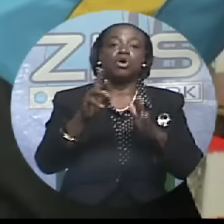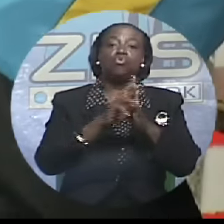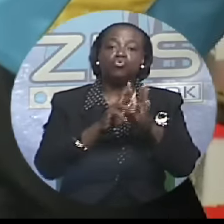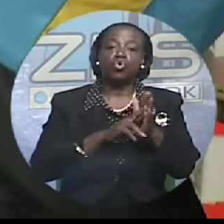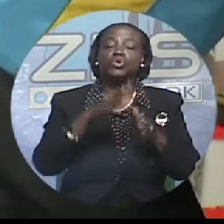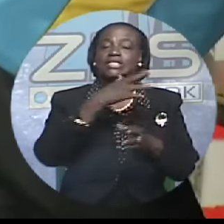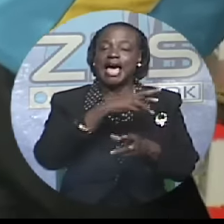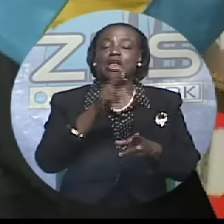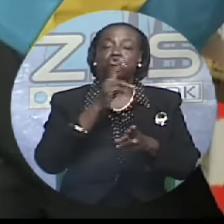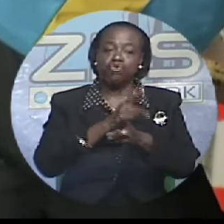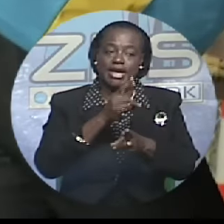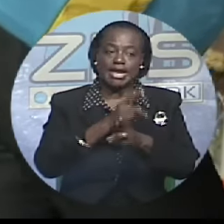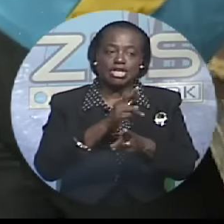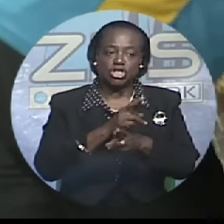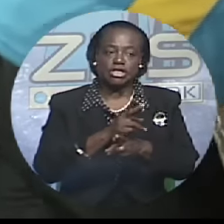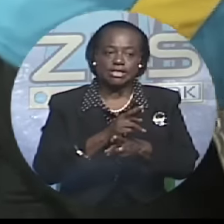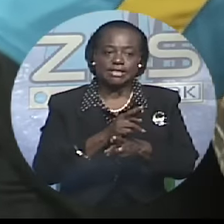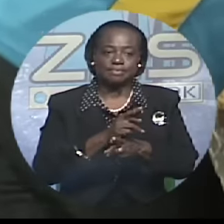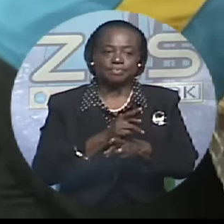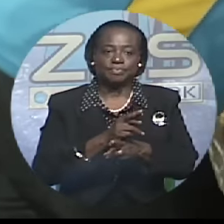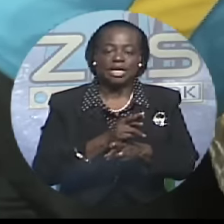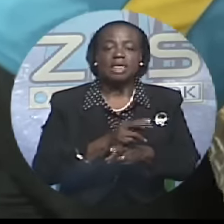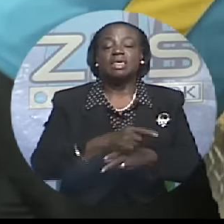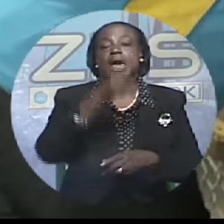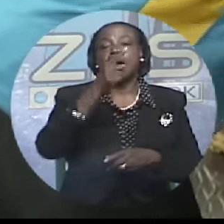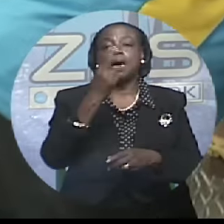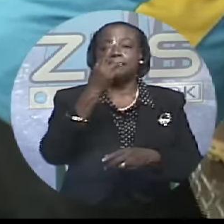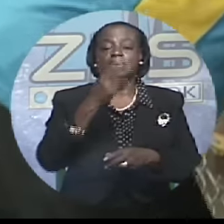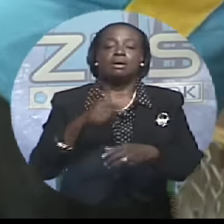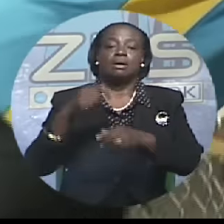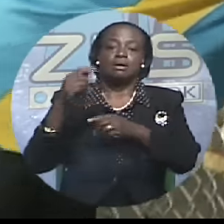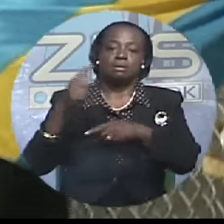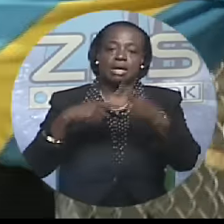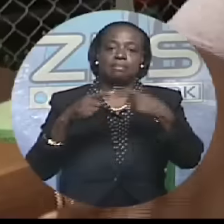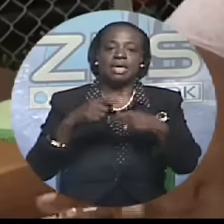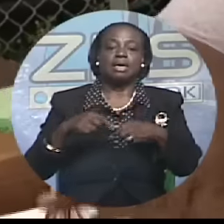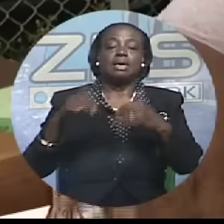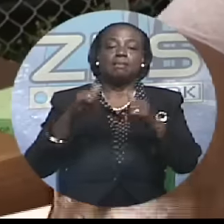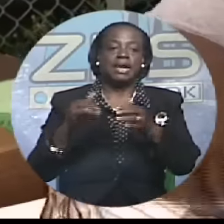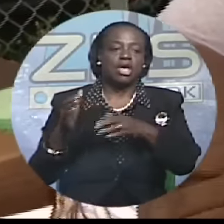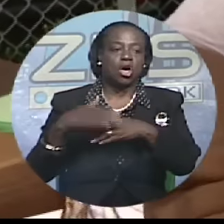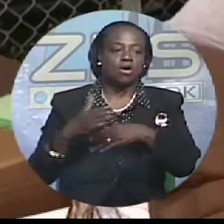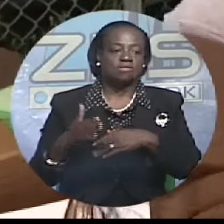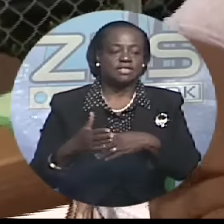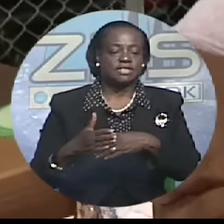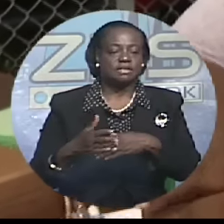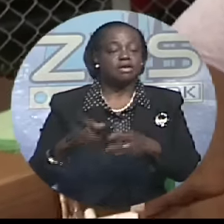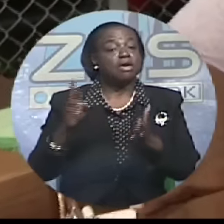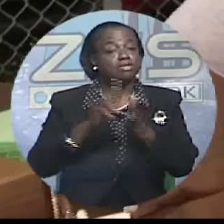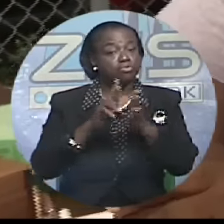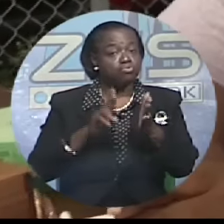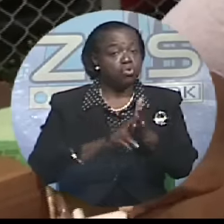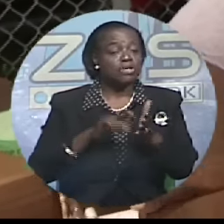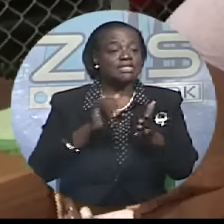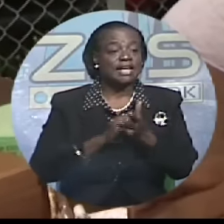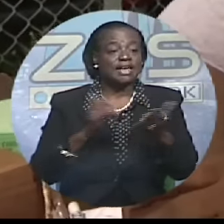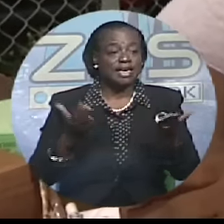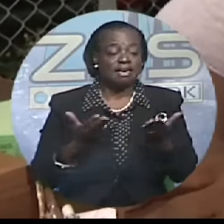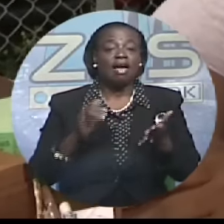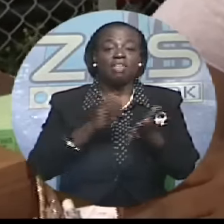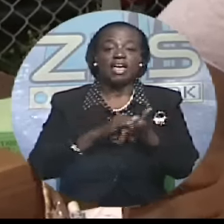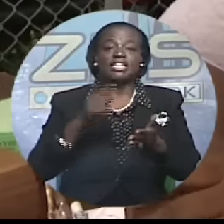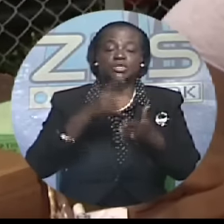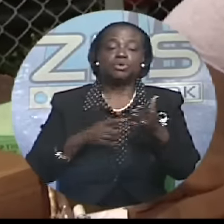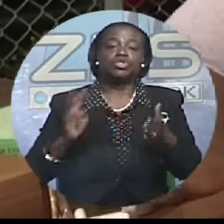biggest at-bat is the upcoming playoffs, which will swing into action in a couple of weeks. So that's the regular rules that are here, and that's the ones that we're going to carry